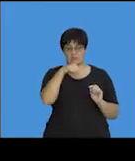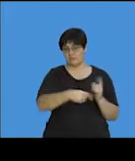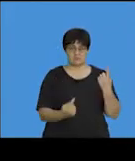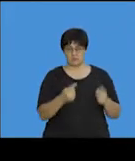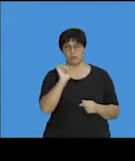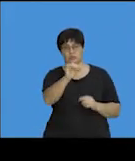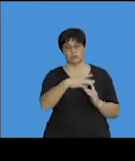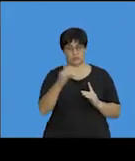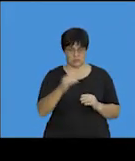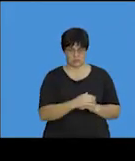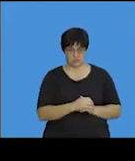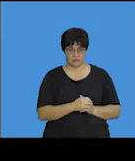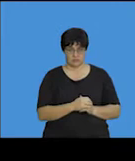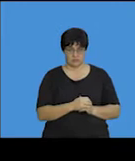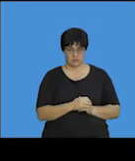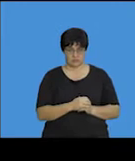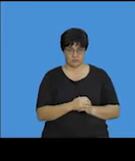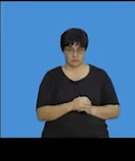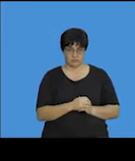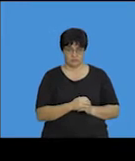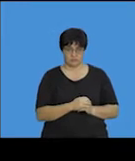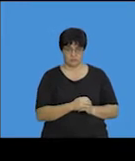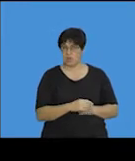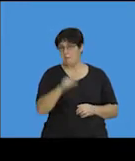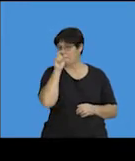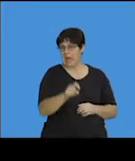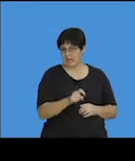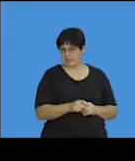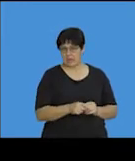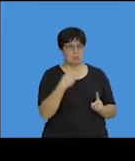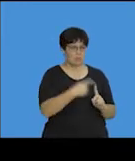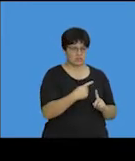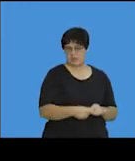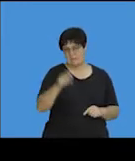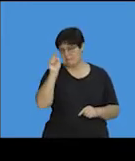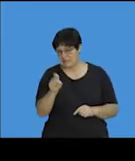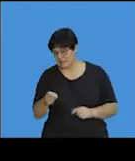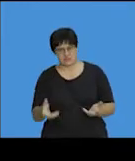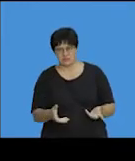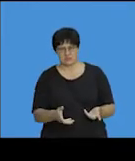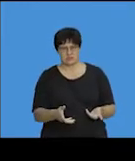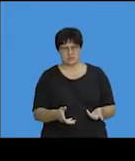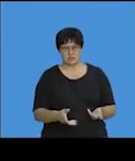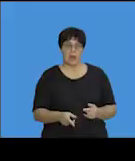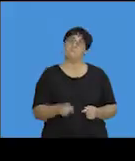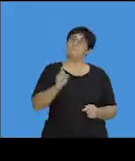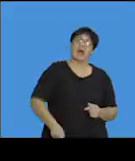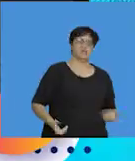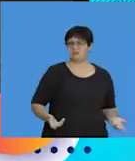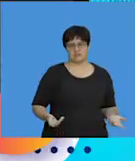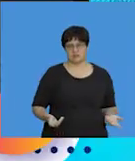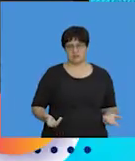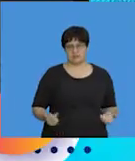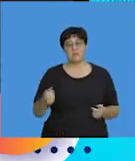choice. I know sometimes people go, you must take down as positive, you must. You don't have to.